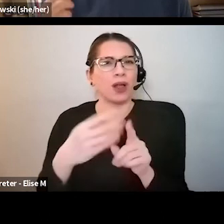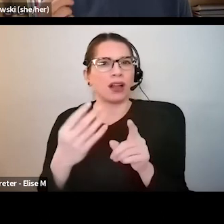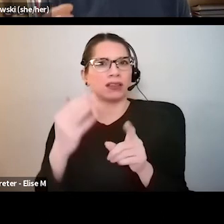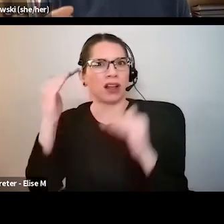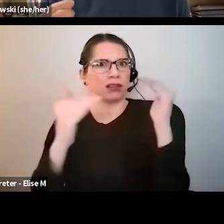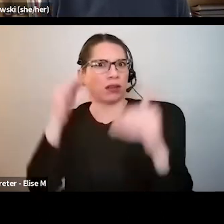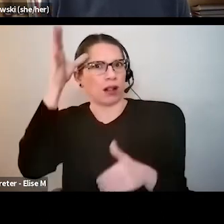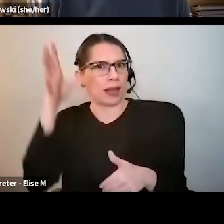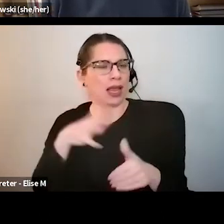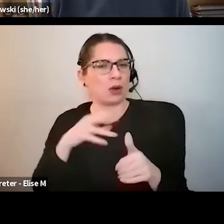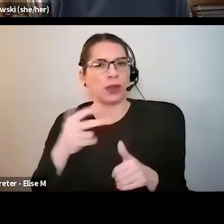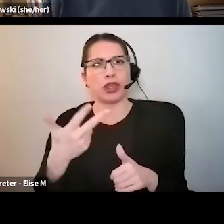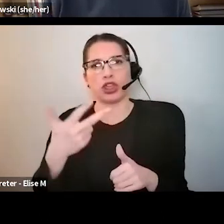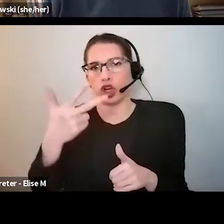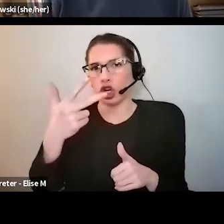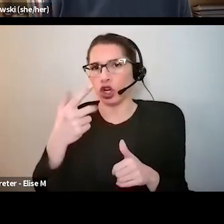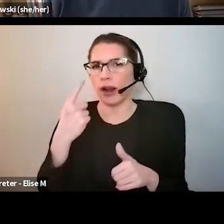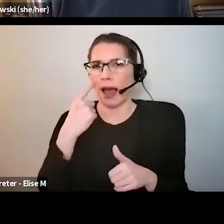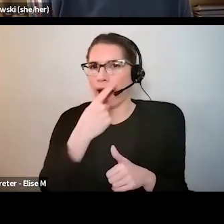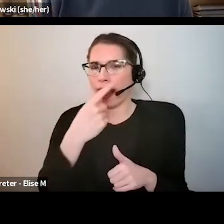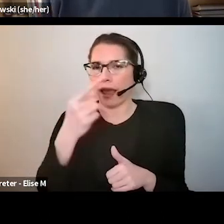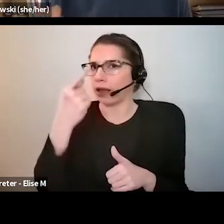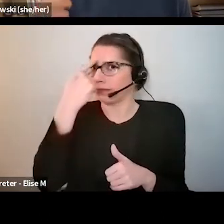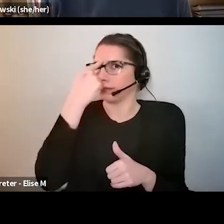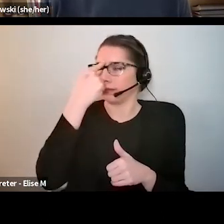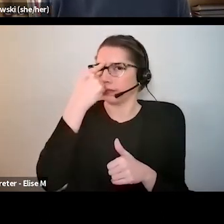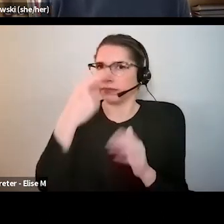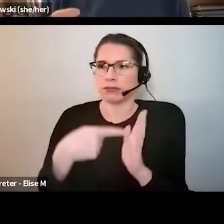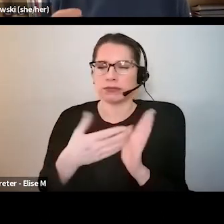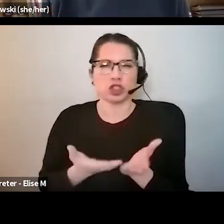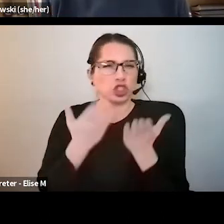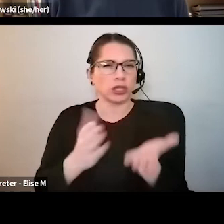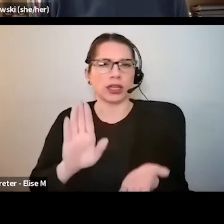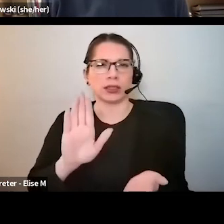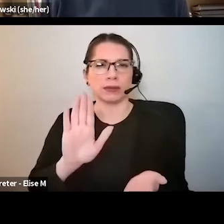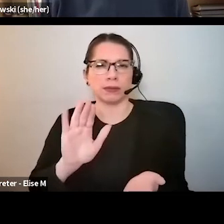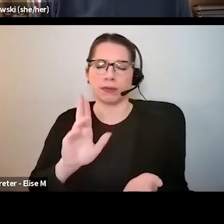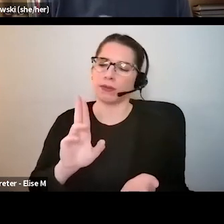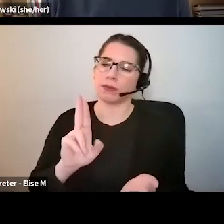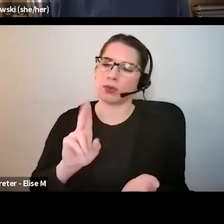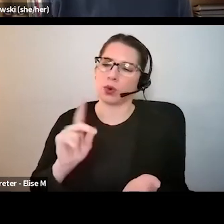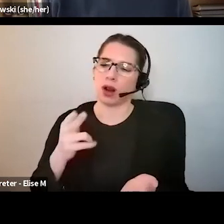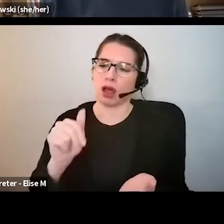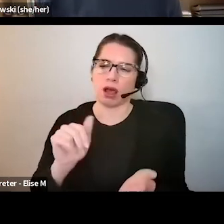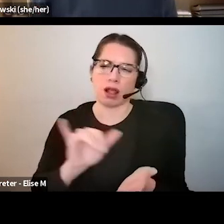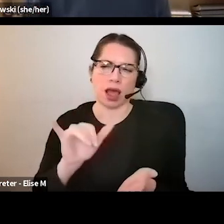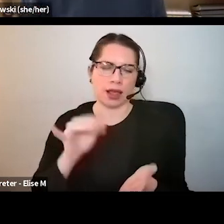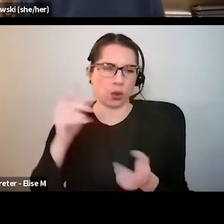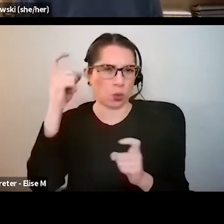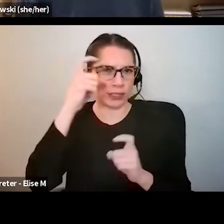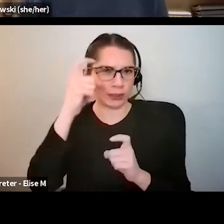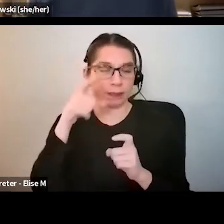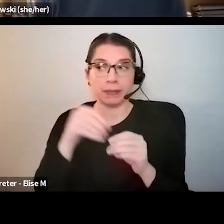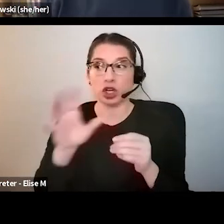suggest Buddha-like wisdom. At this time, Frida wrote in her journal of her maternal feelings